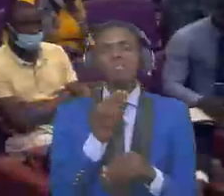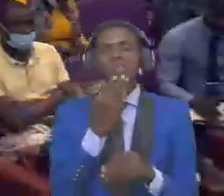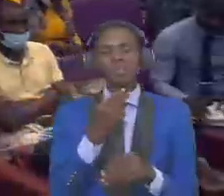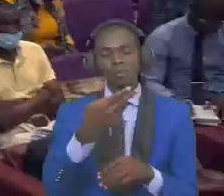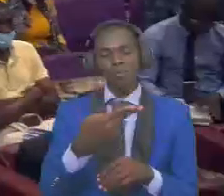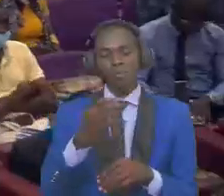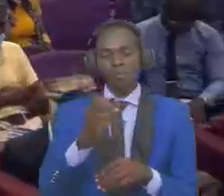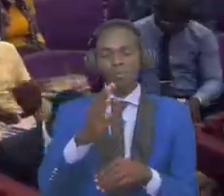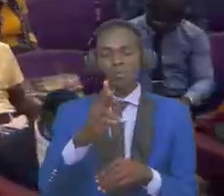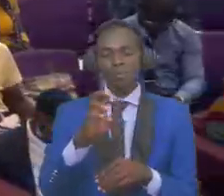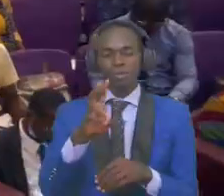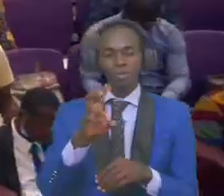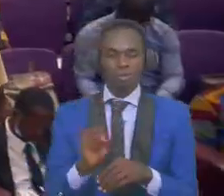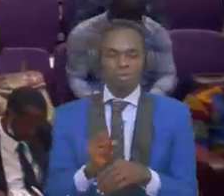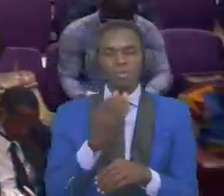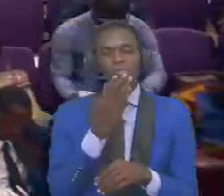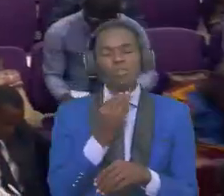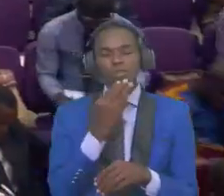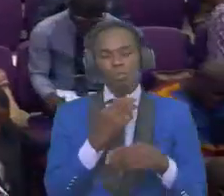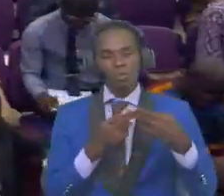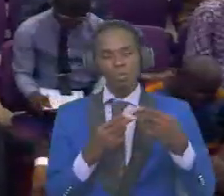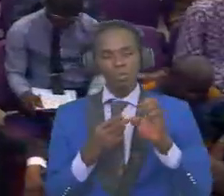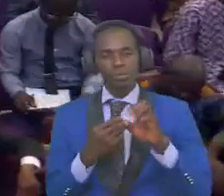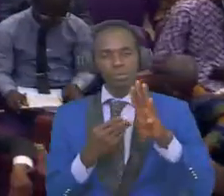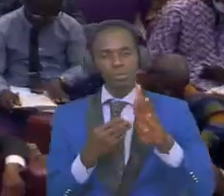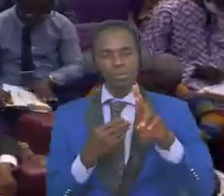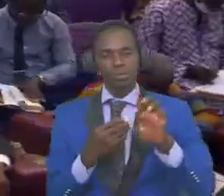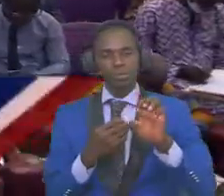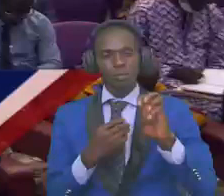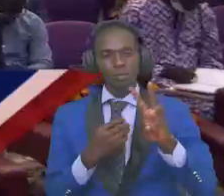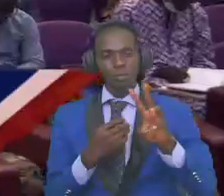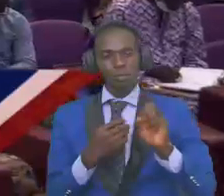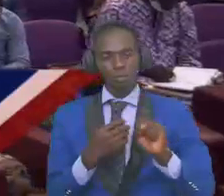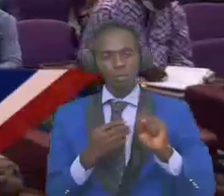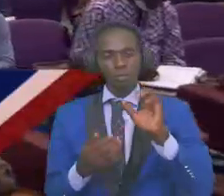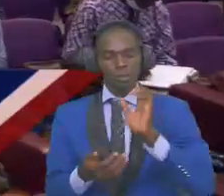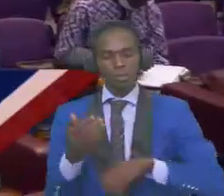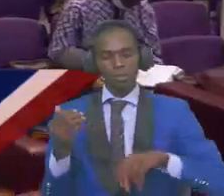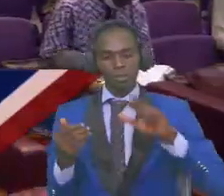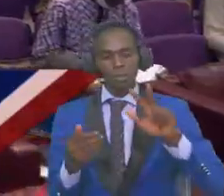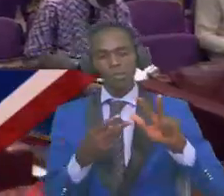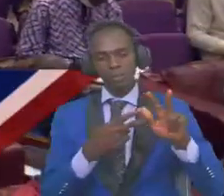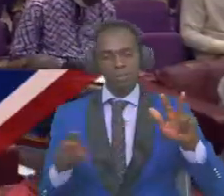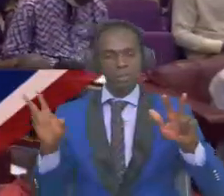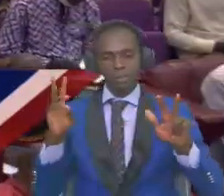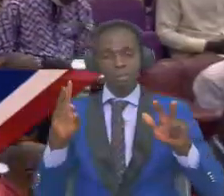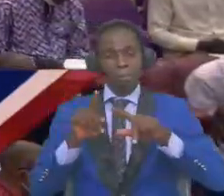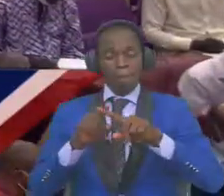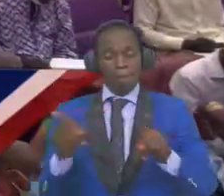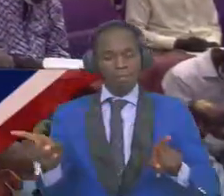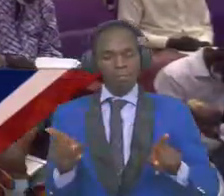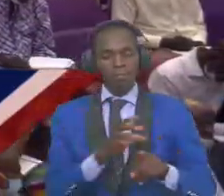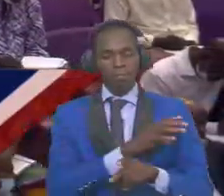chapter 3, verse 6. Hebrews chapter 3, verse 6. But